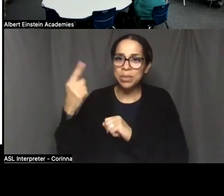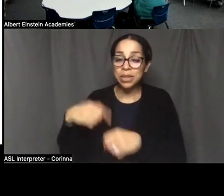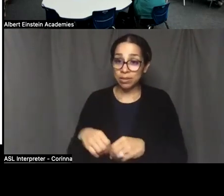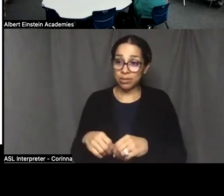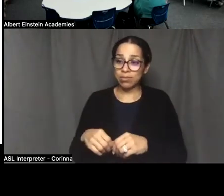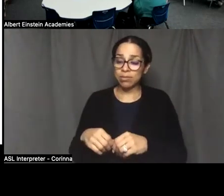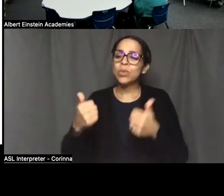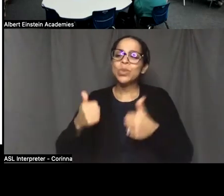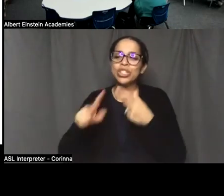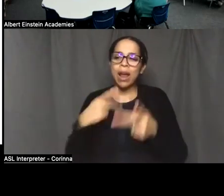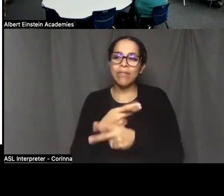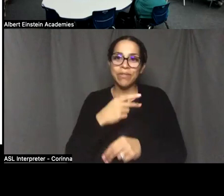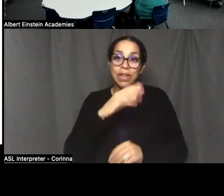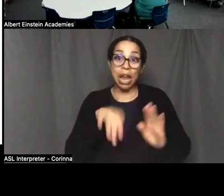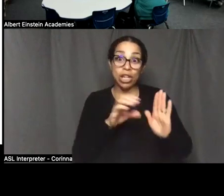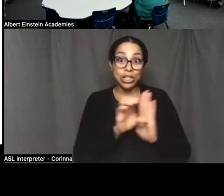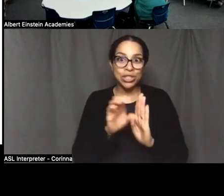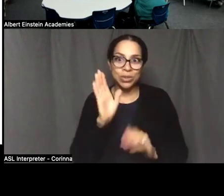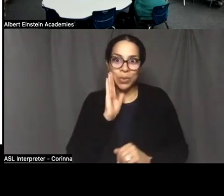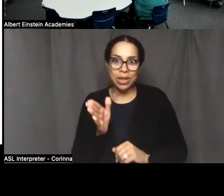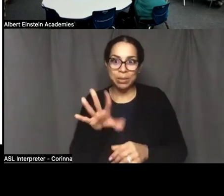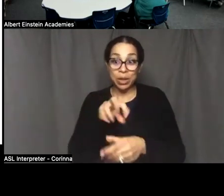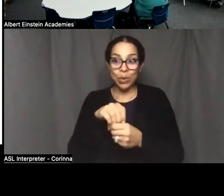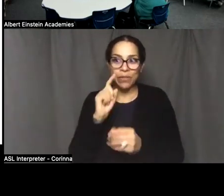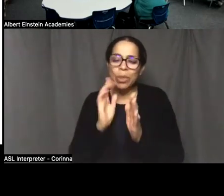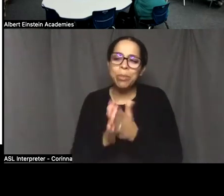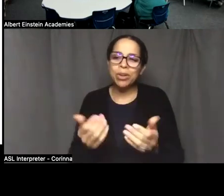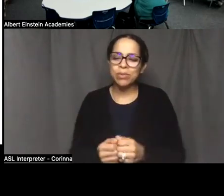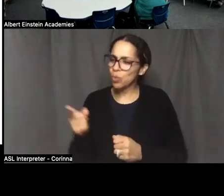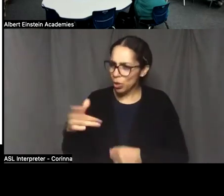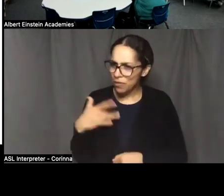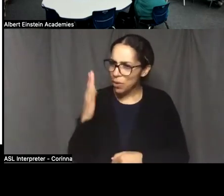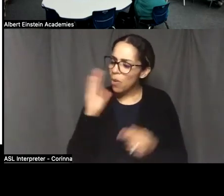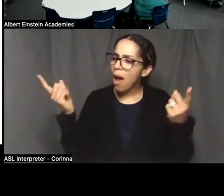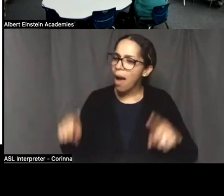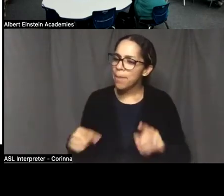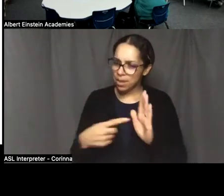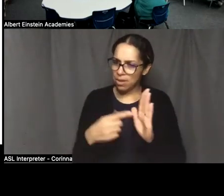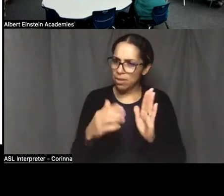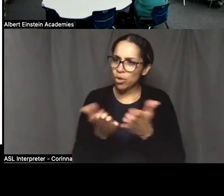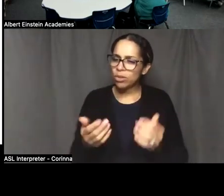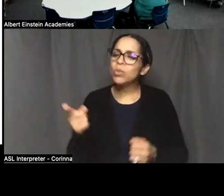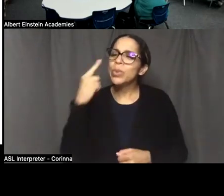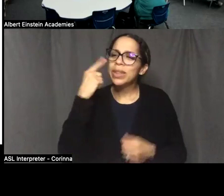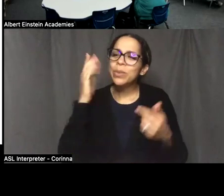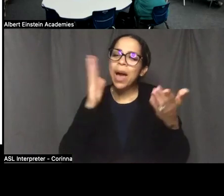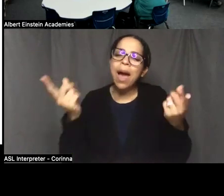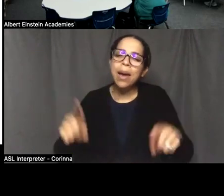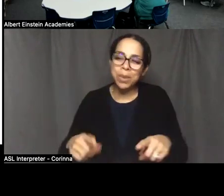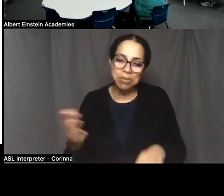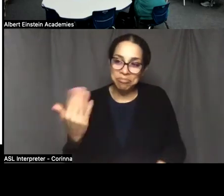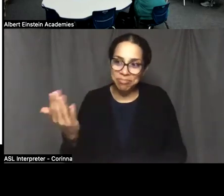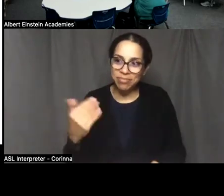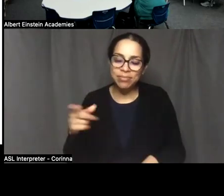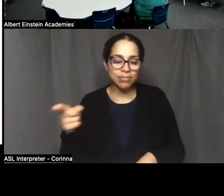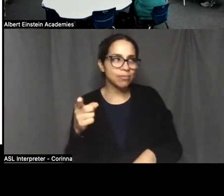in the book? What do you think is going to happen in the book? You can look at the picture on the front and say, what do you think is going to happen in this book? And have them make a